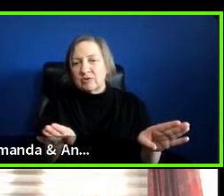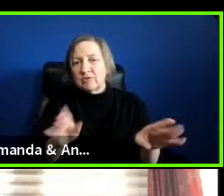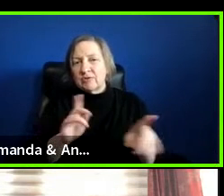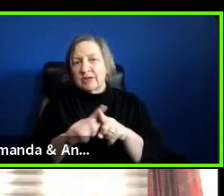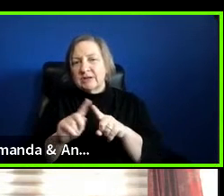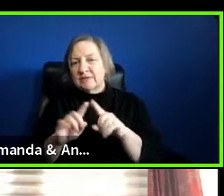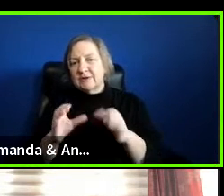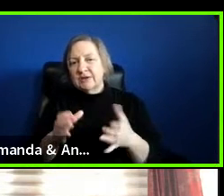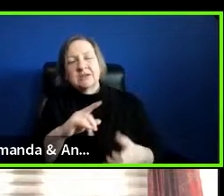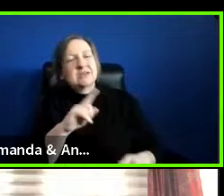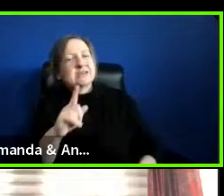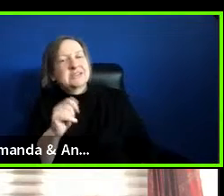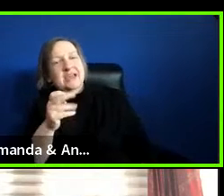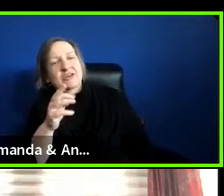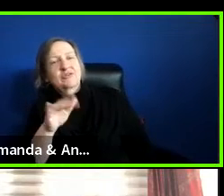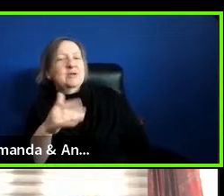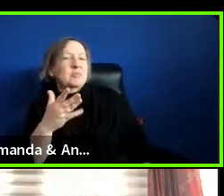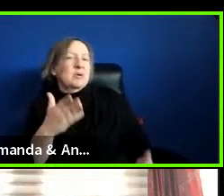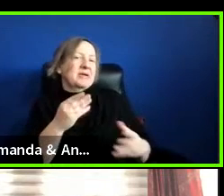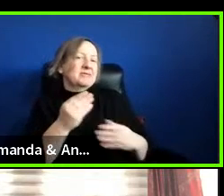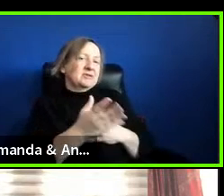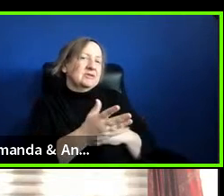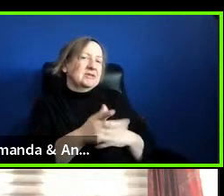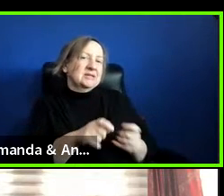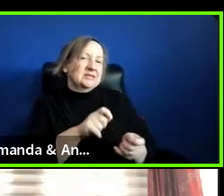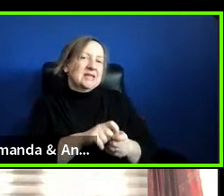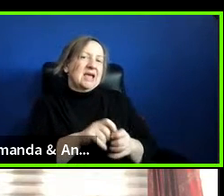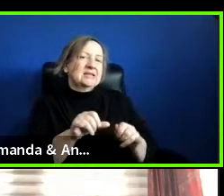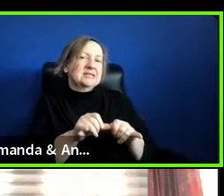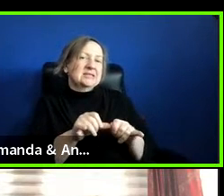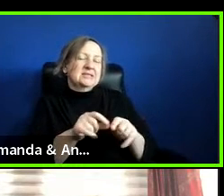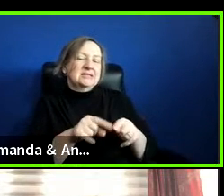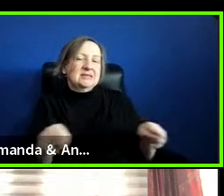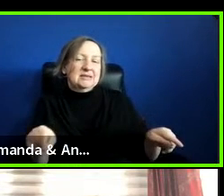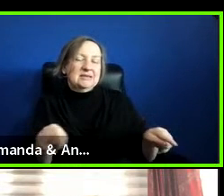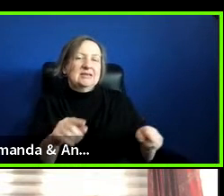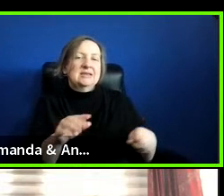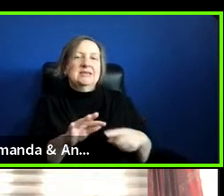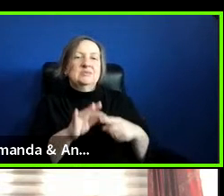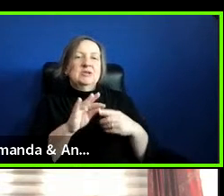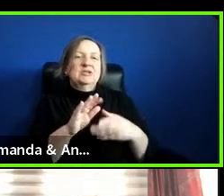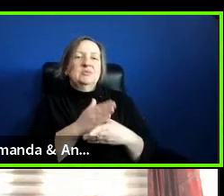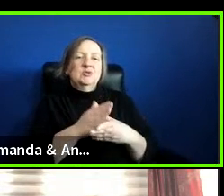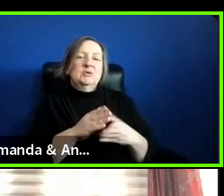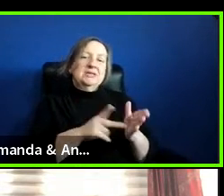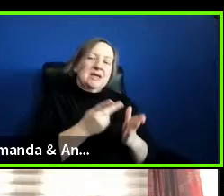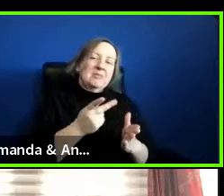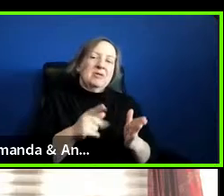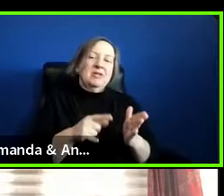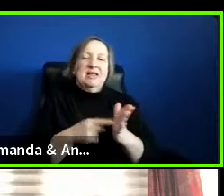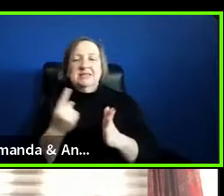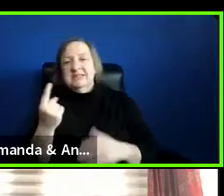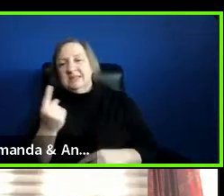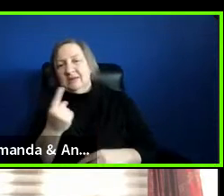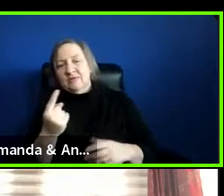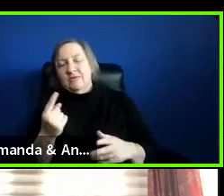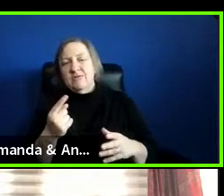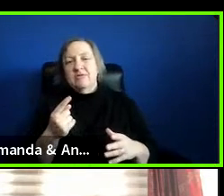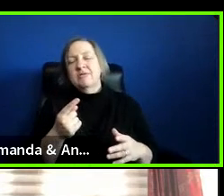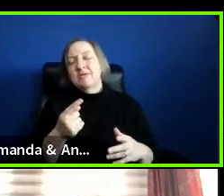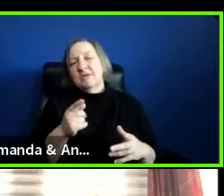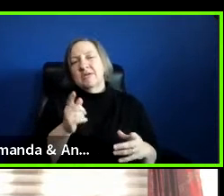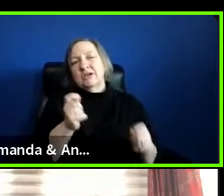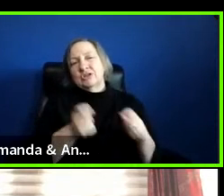Exactly. I'll probably have to get back to you on the exact dimensions of that, especially between the double and single level changes